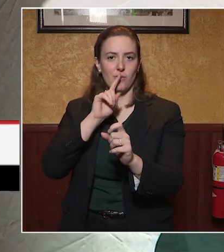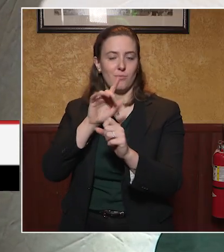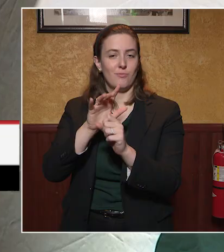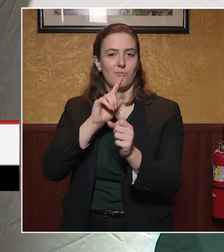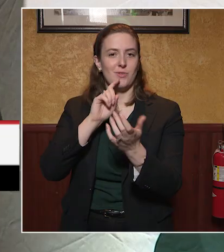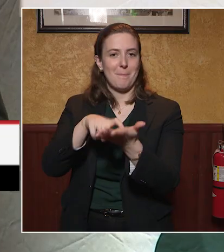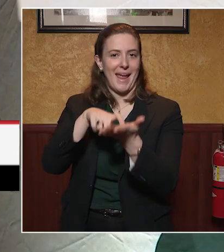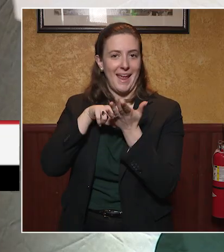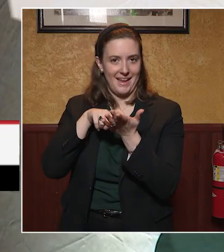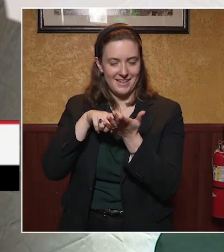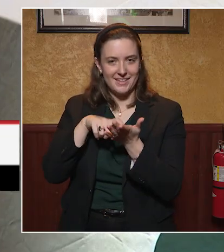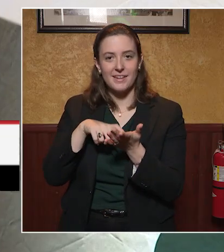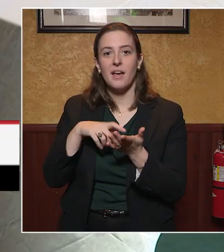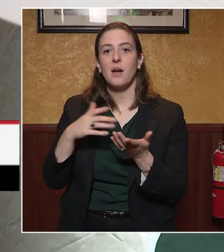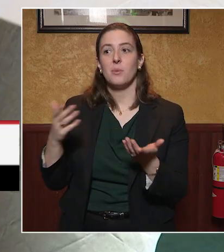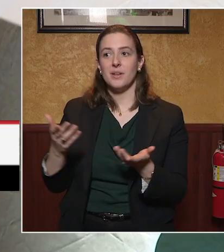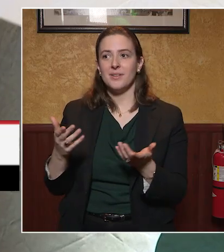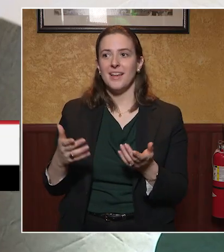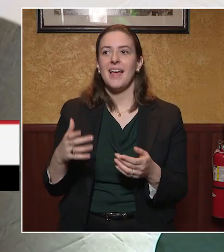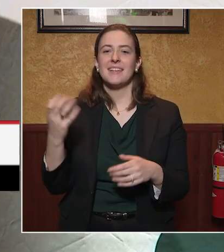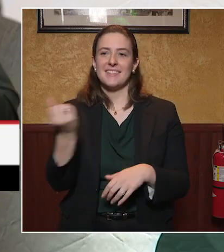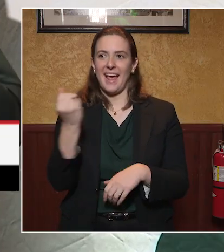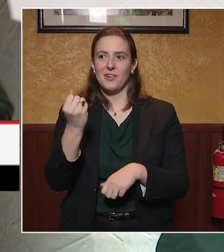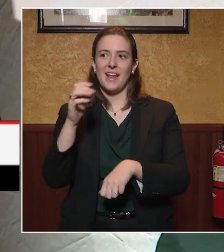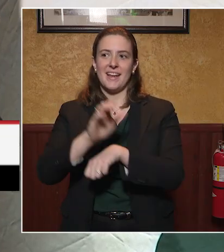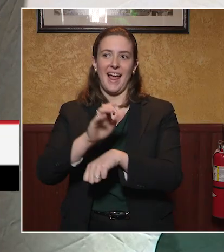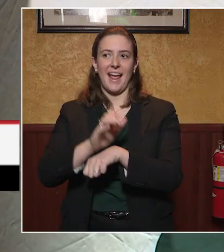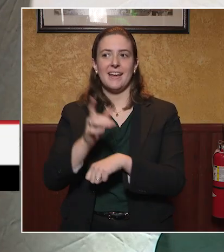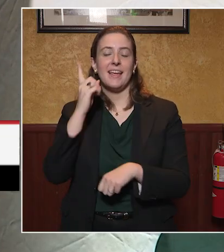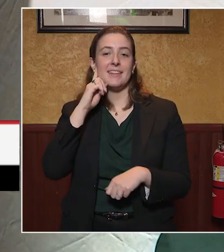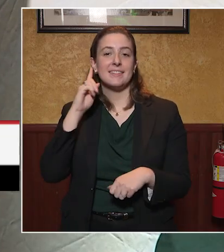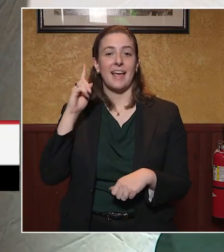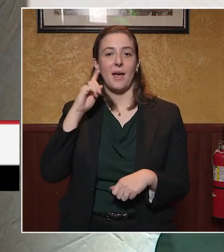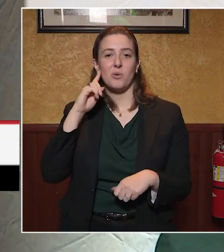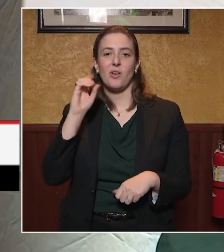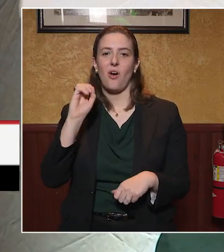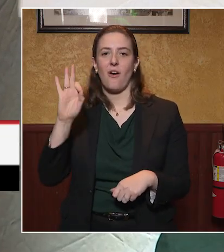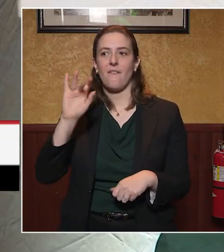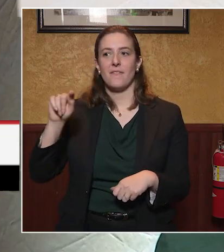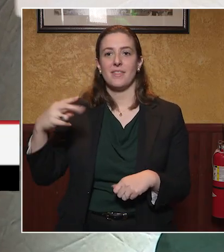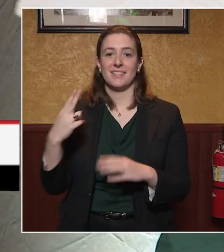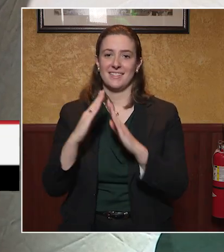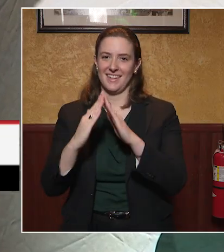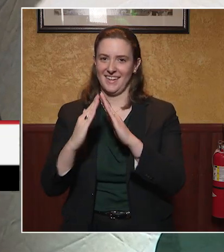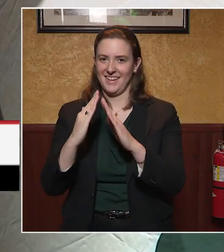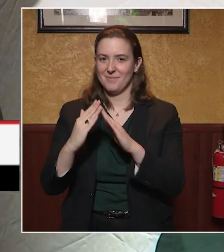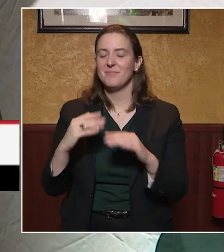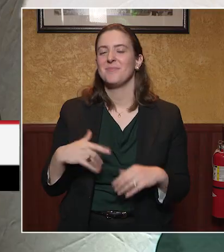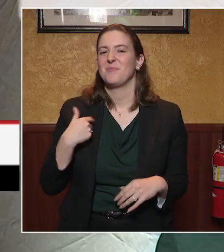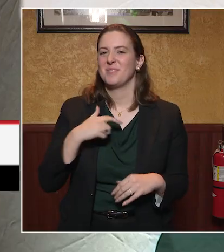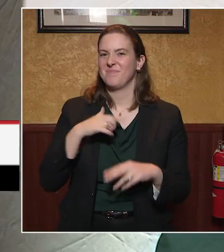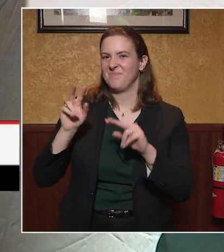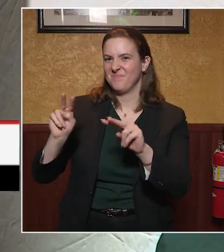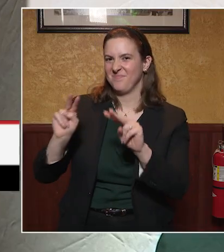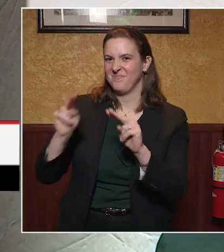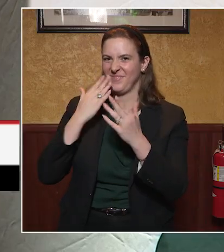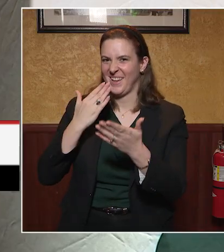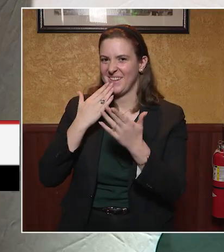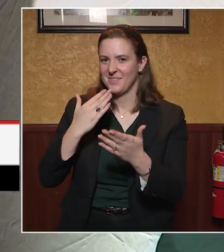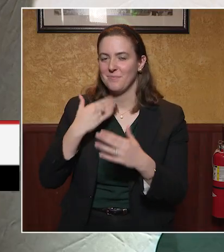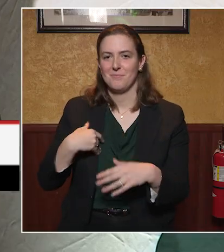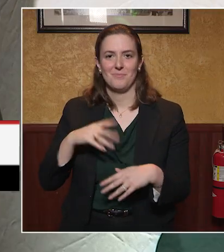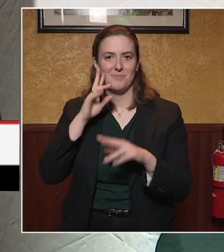that you give it up for that. It's going to be awesome. Every Saturday night, some of the best bands in town will be on that market stage. So thank you very much to our team